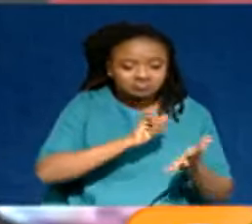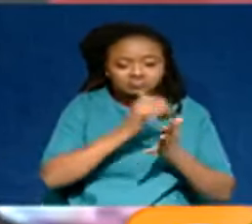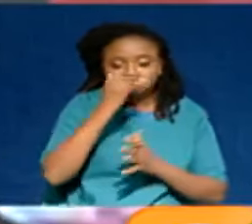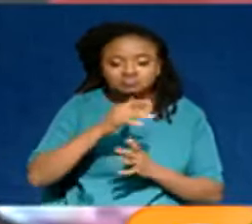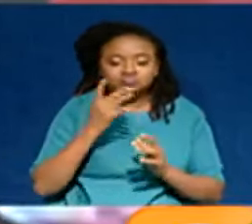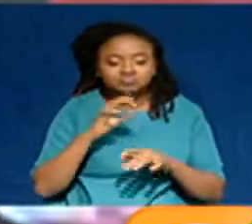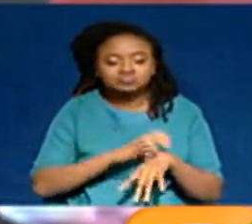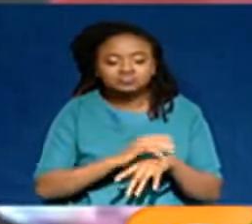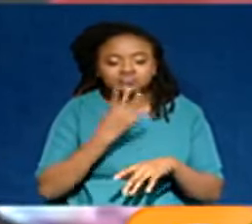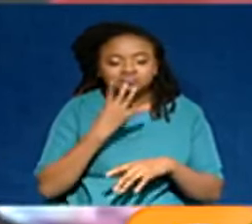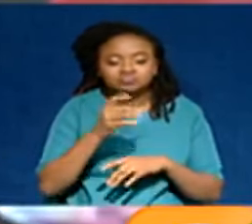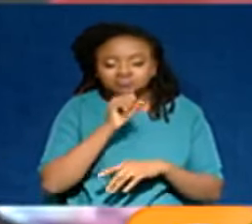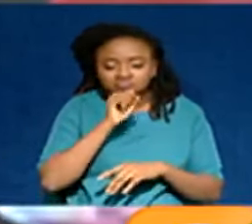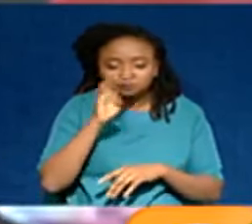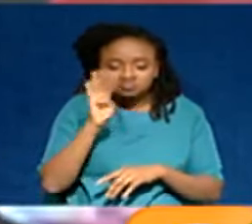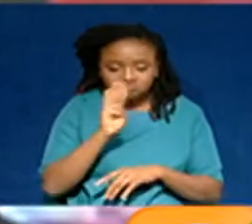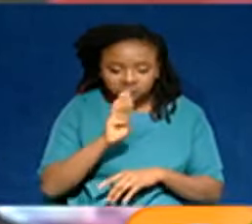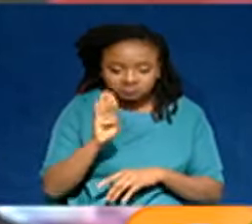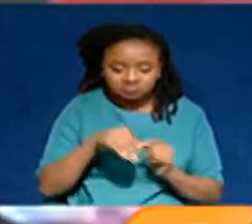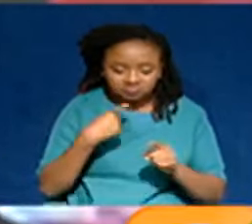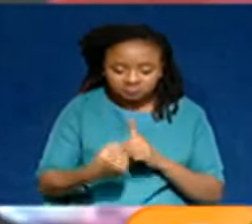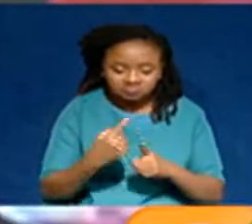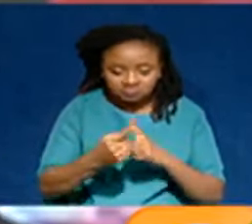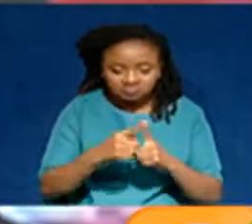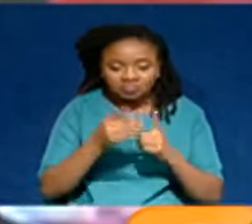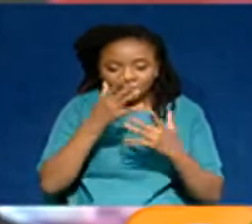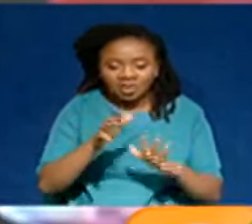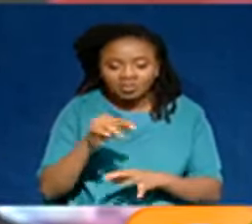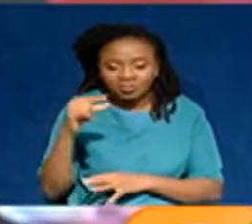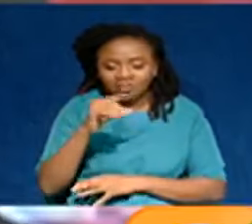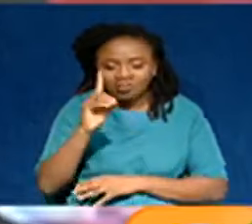450 billion shillings every year, which is 5% of the GDP, yeah, as a result of road accidents.